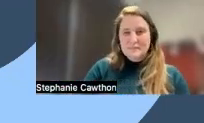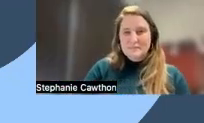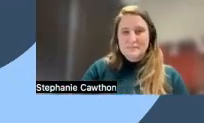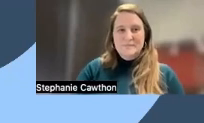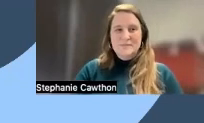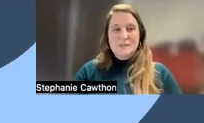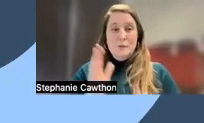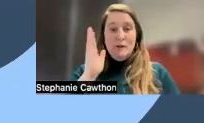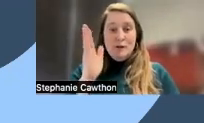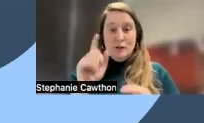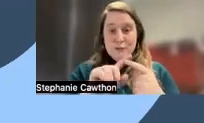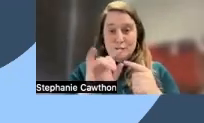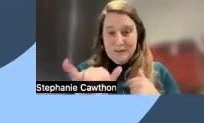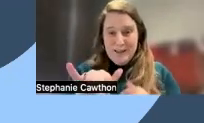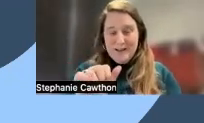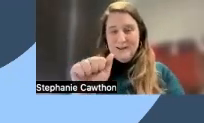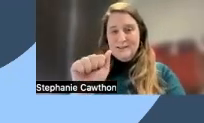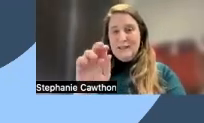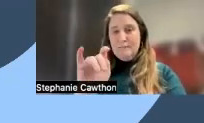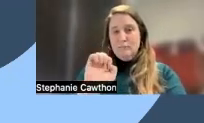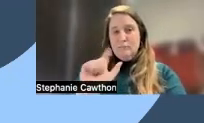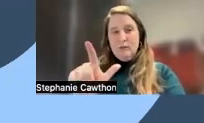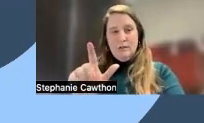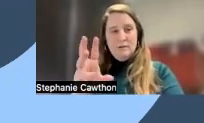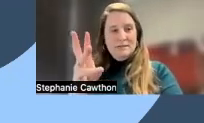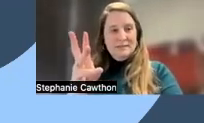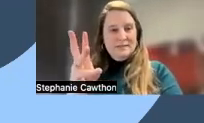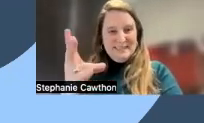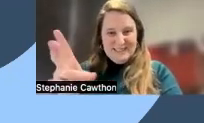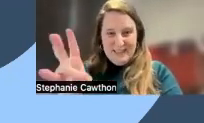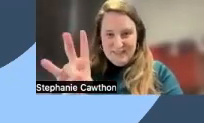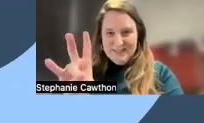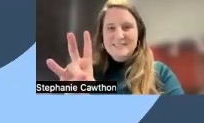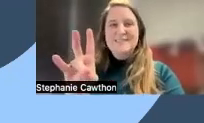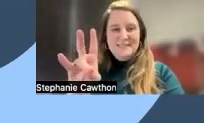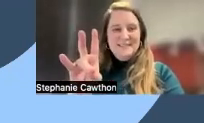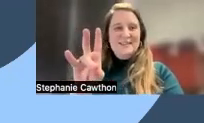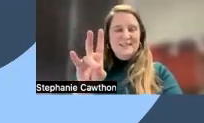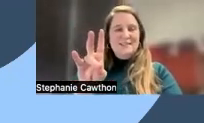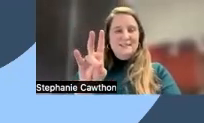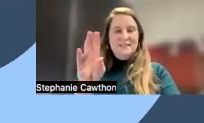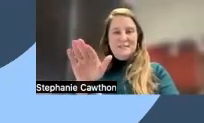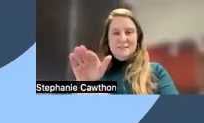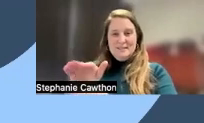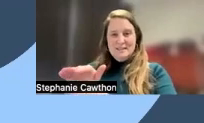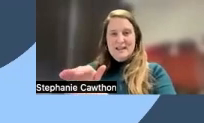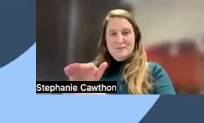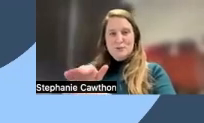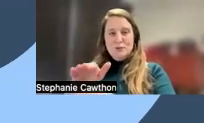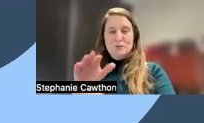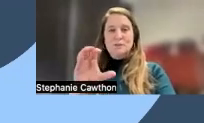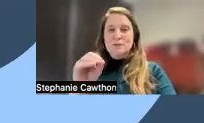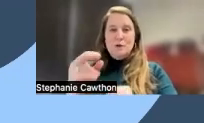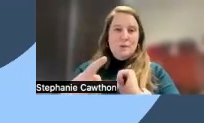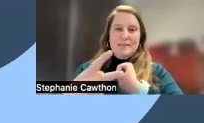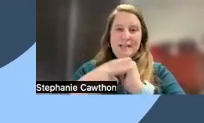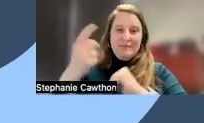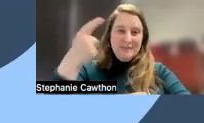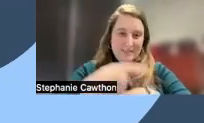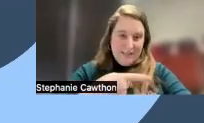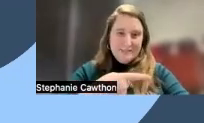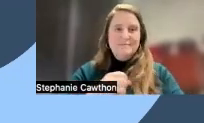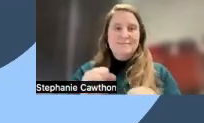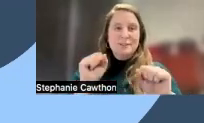accessibility mindset at the forefront. So we look forward to that. That will be coming April 17th in the